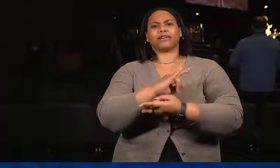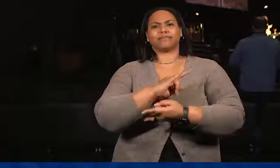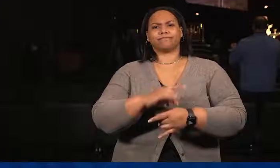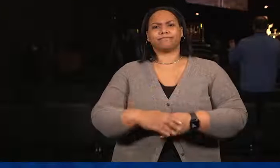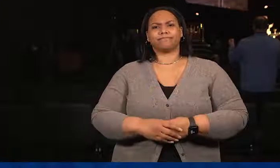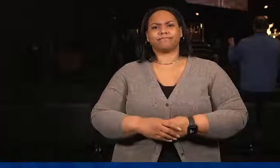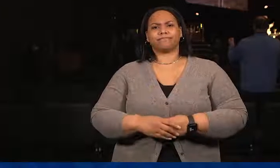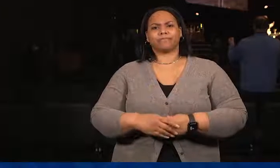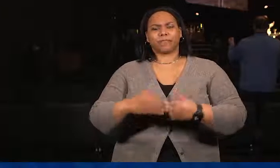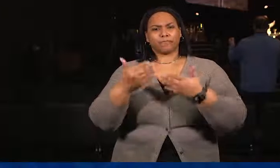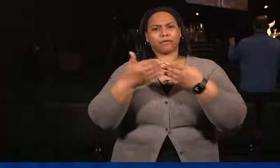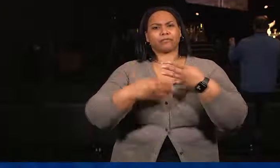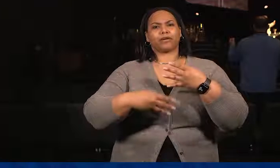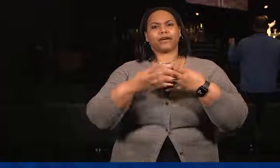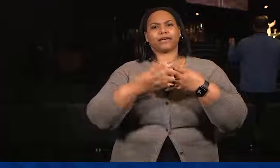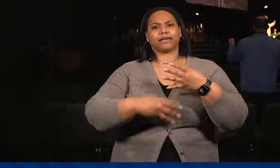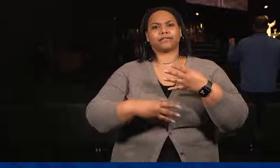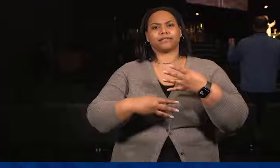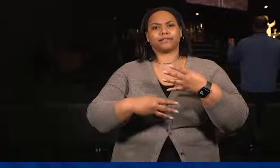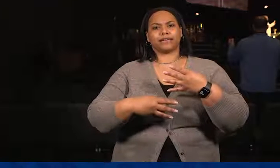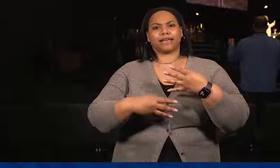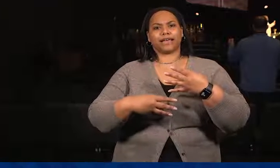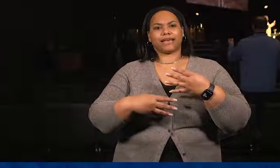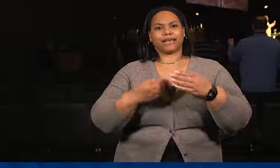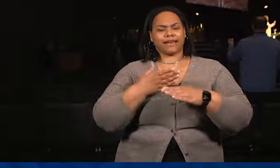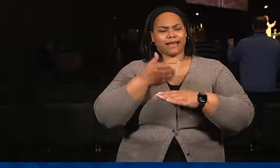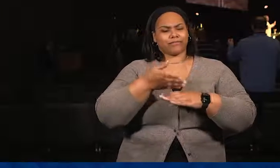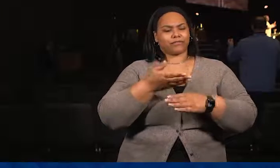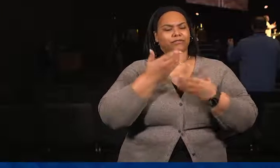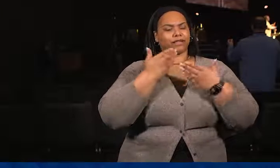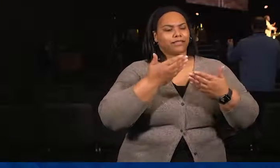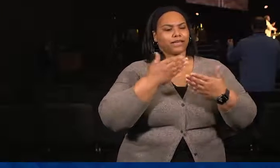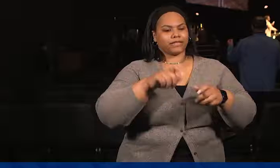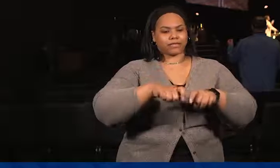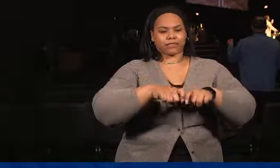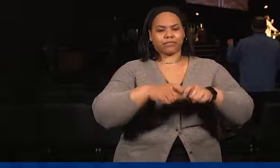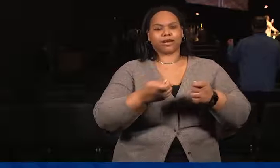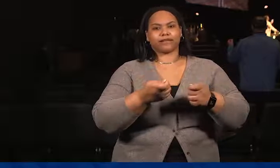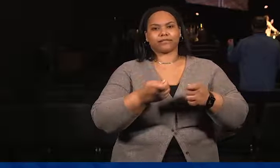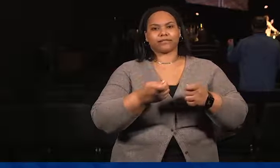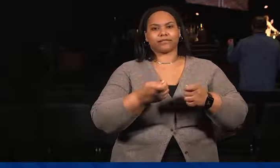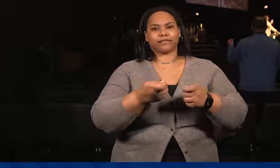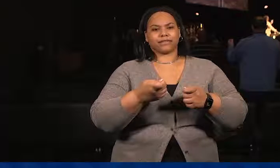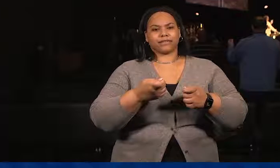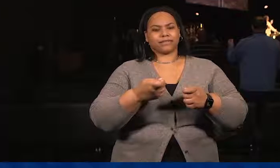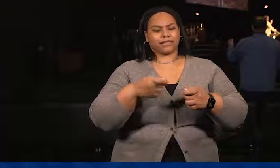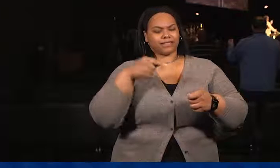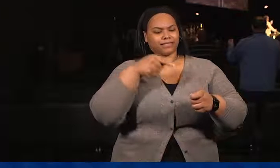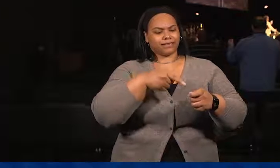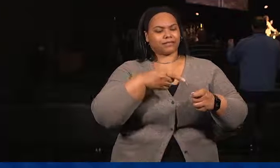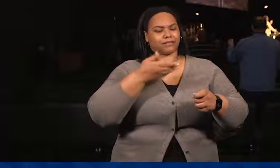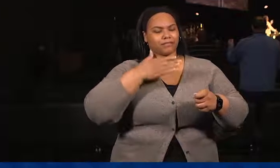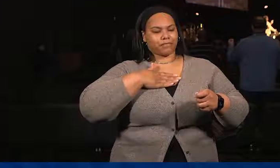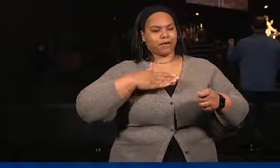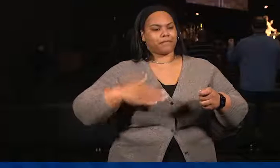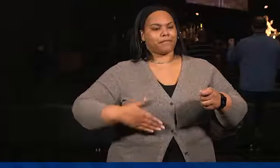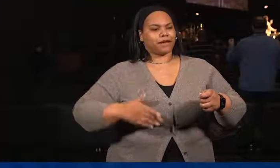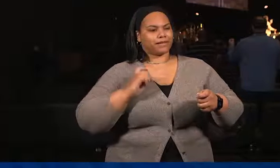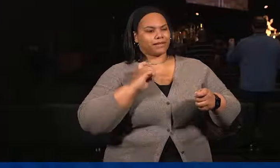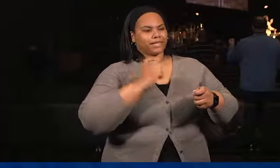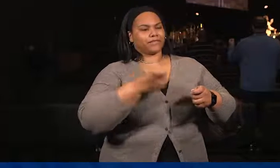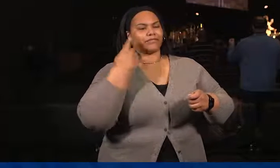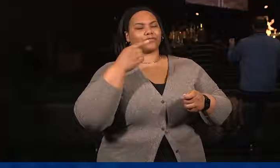bread, and after giving thanks, he broke it and said, this is my body given for